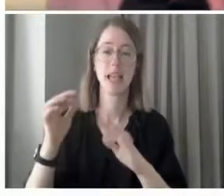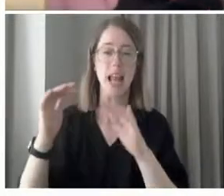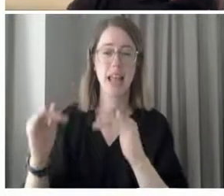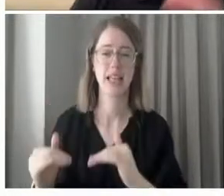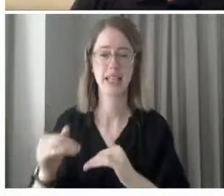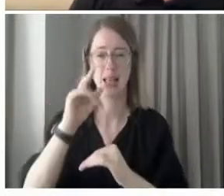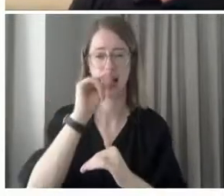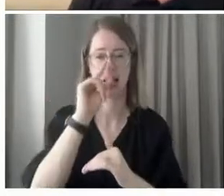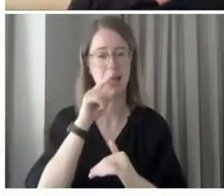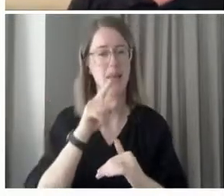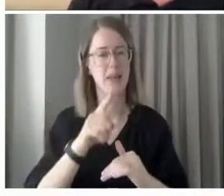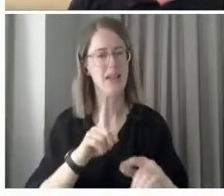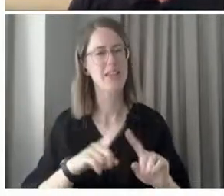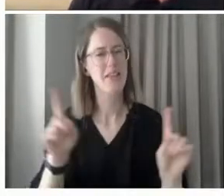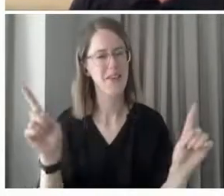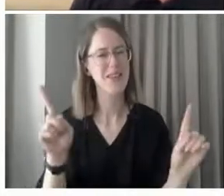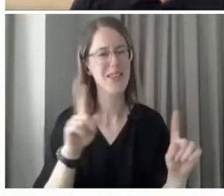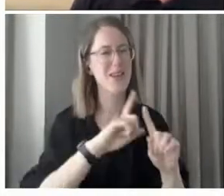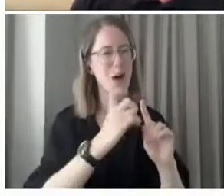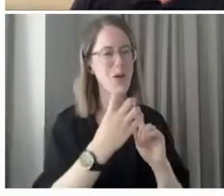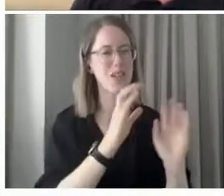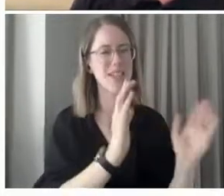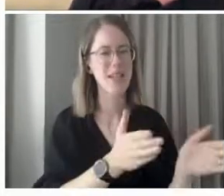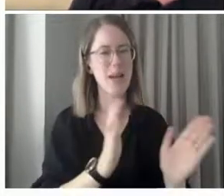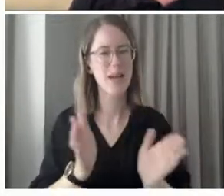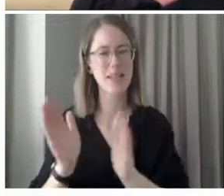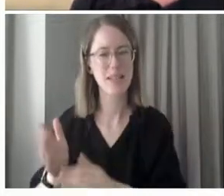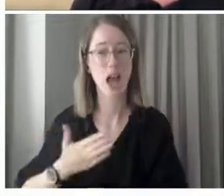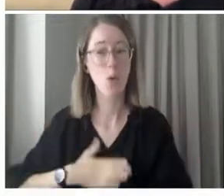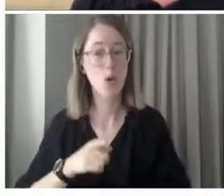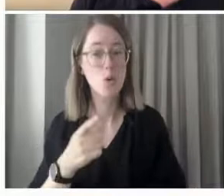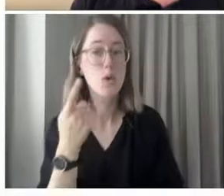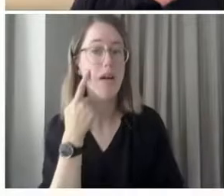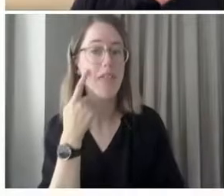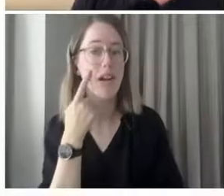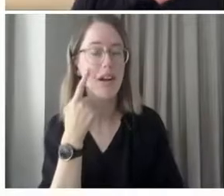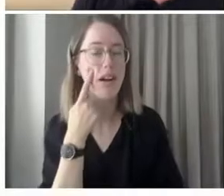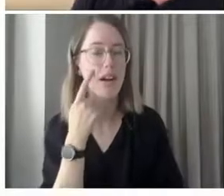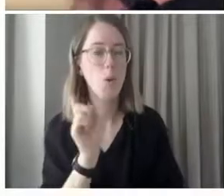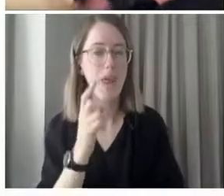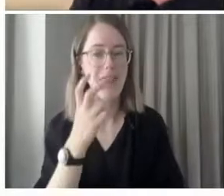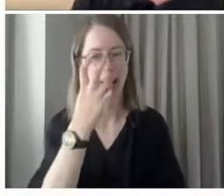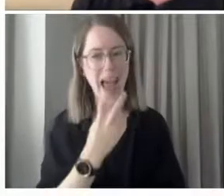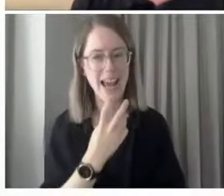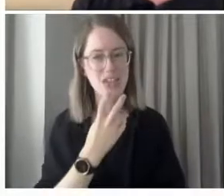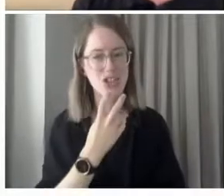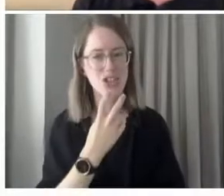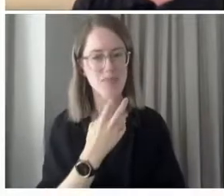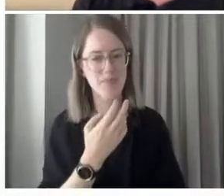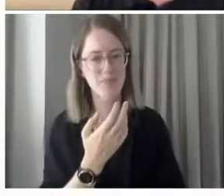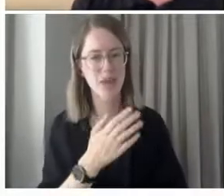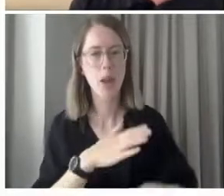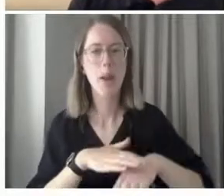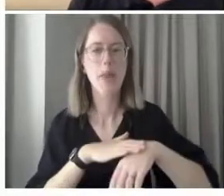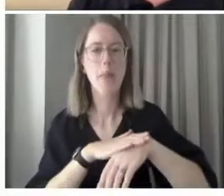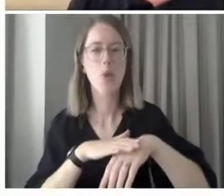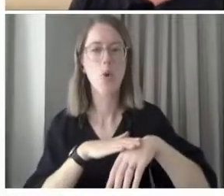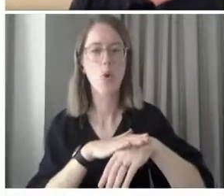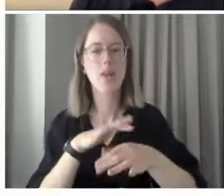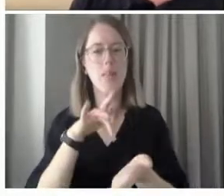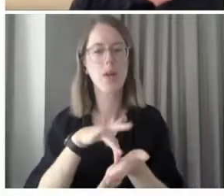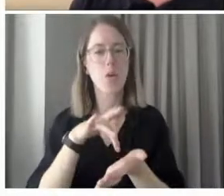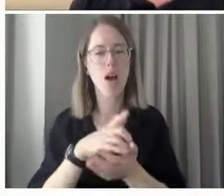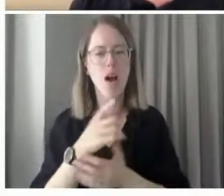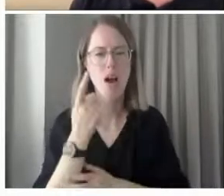is a real difference in culture segments. But I'd like to draw your attention to the age, which is the blue bars in the middle. look